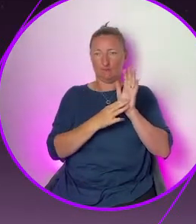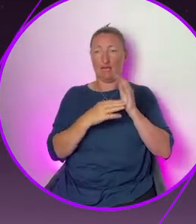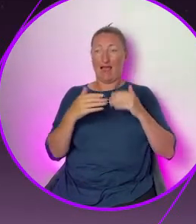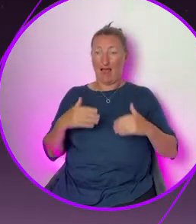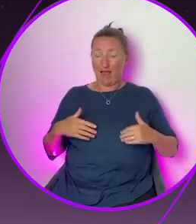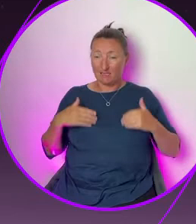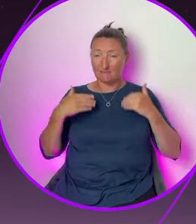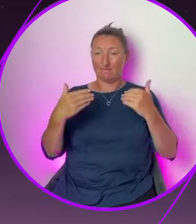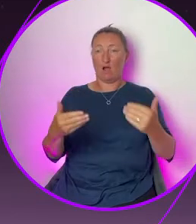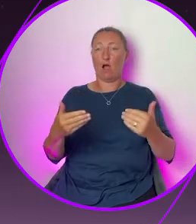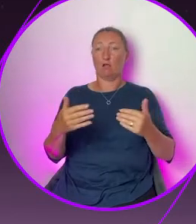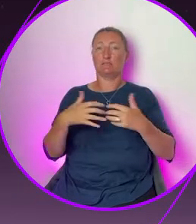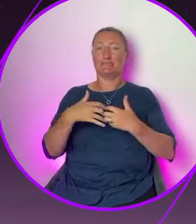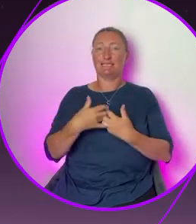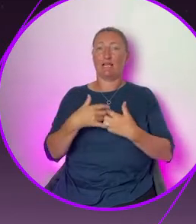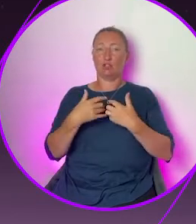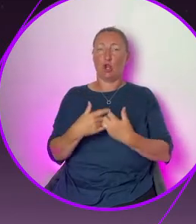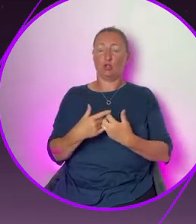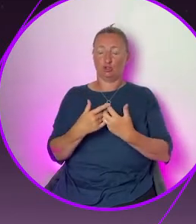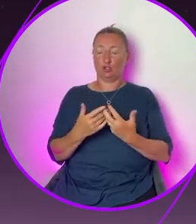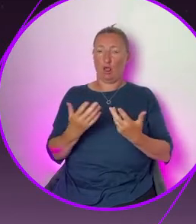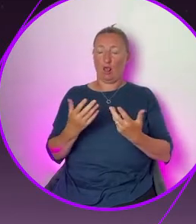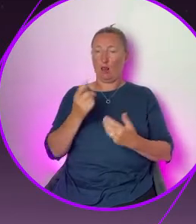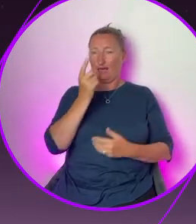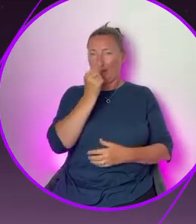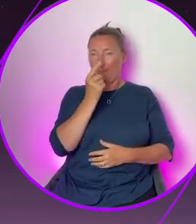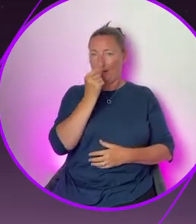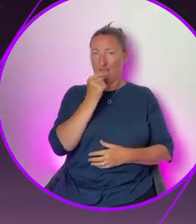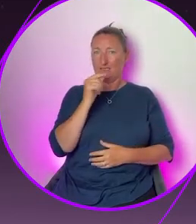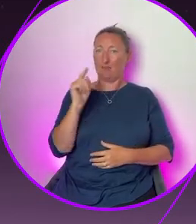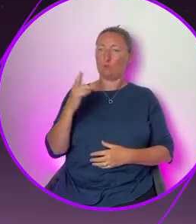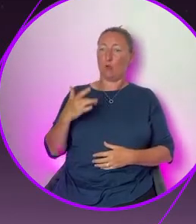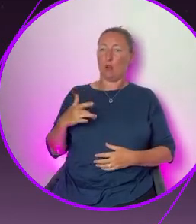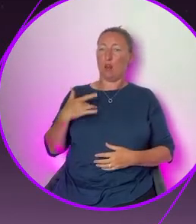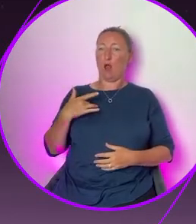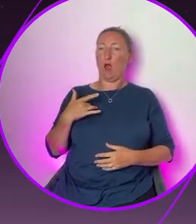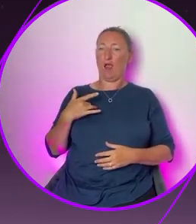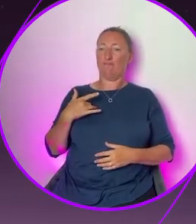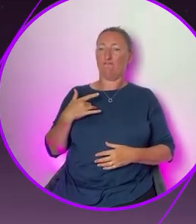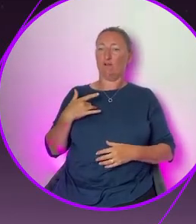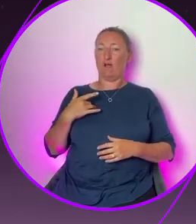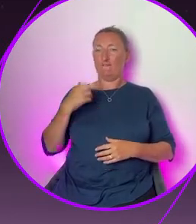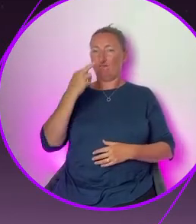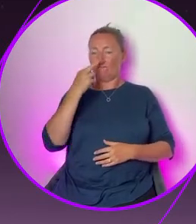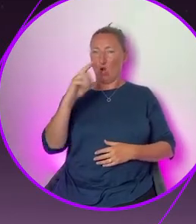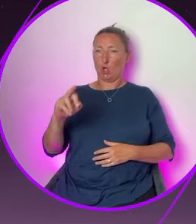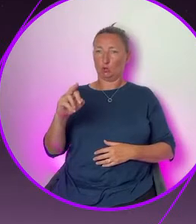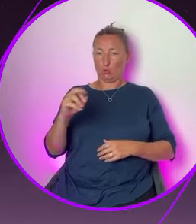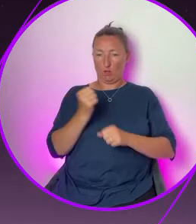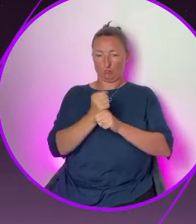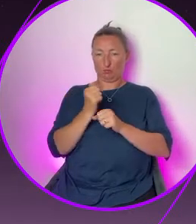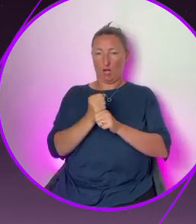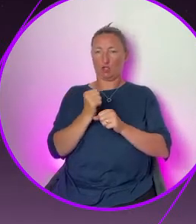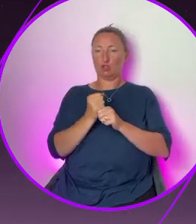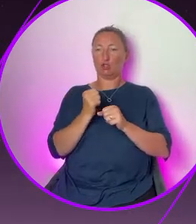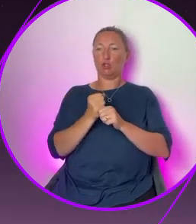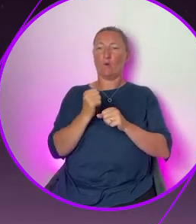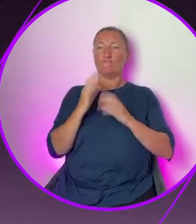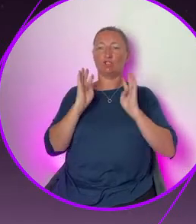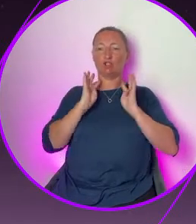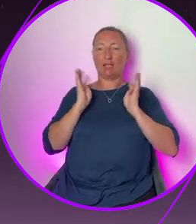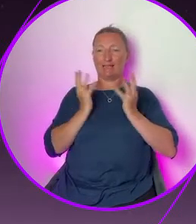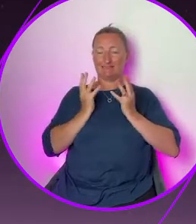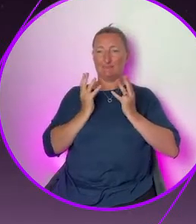capabilities together with interoperability. So it was a live virtual production of A Midsummer Night's Dream that combined the latest gaming and